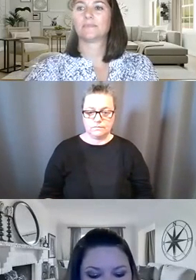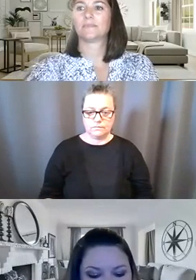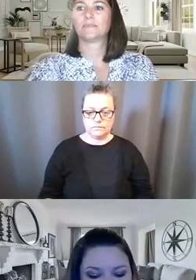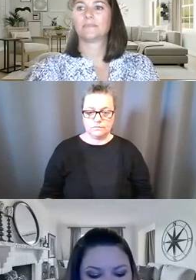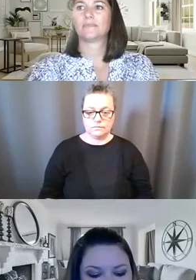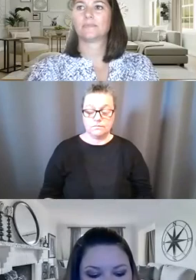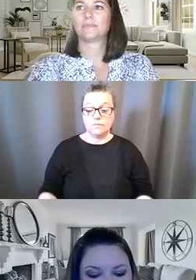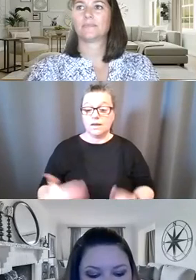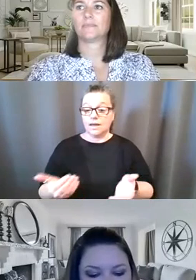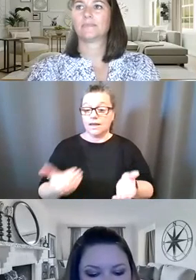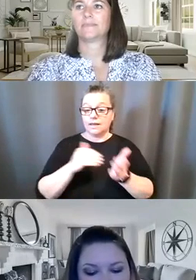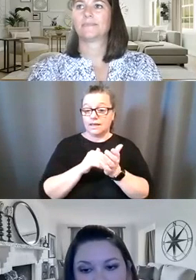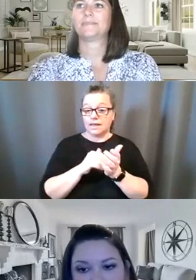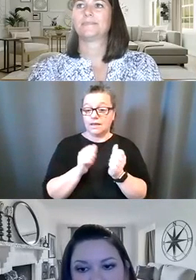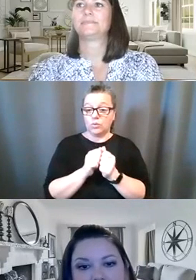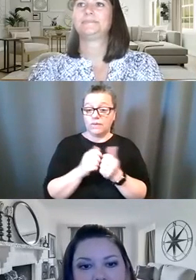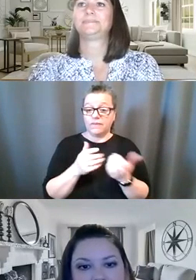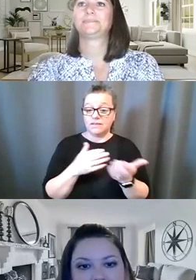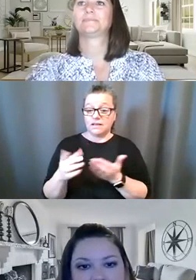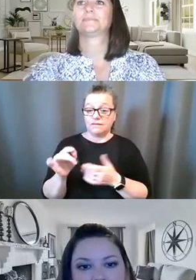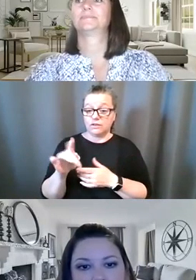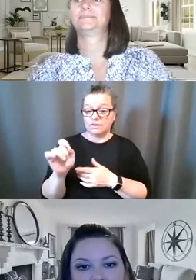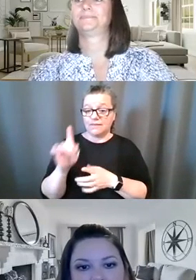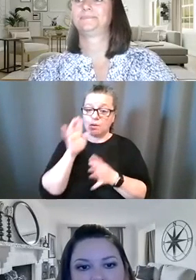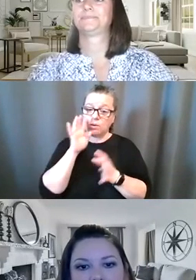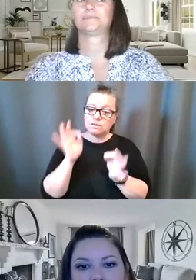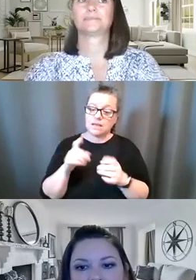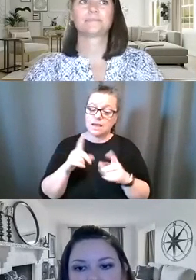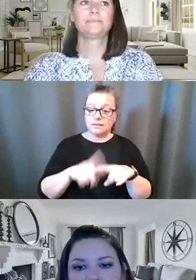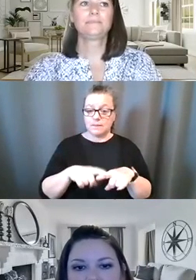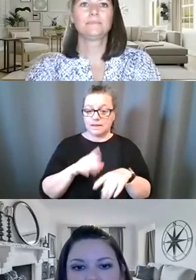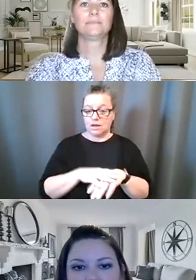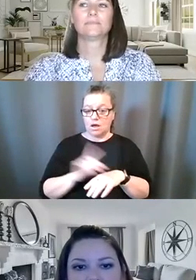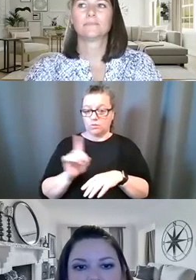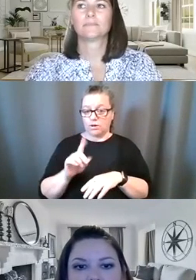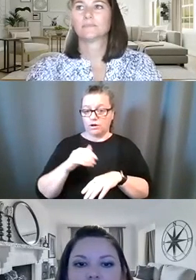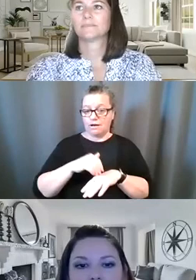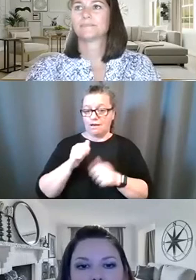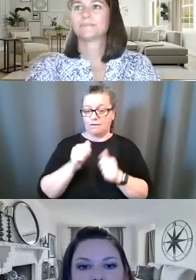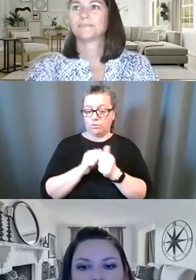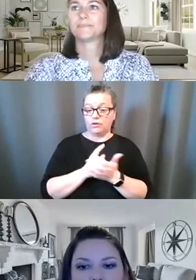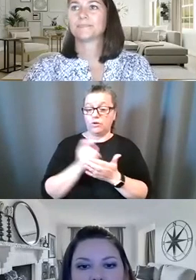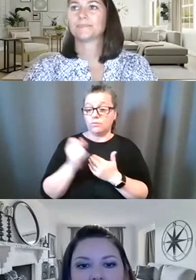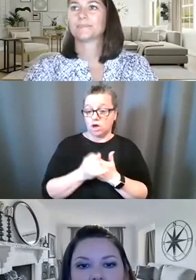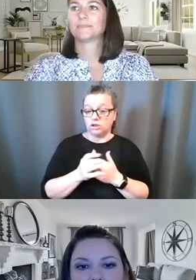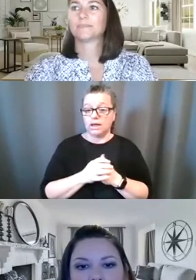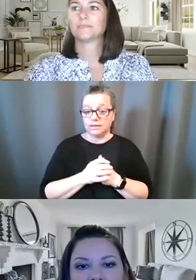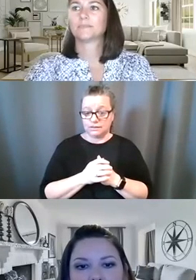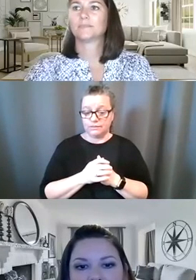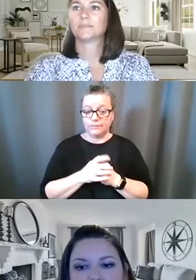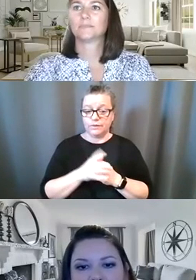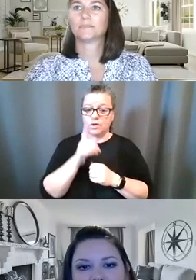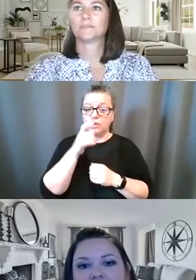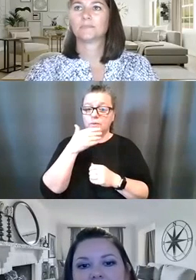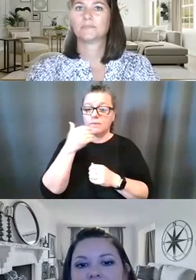And again, with the delivery date would be decided depending on where you guys are at with your projects. Who would be the